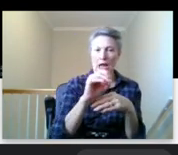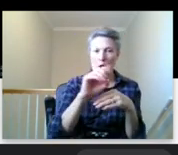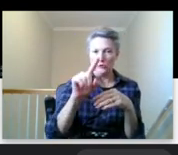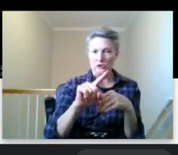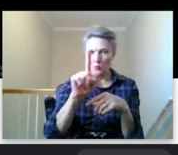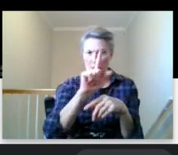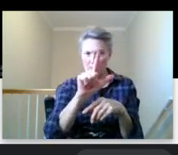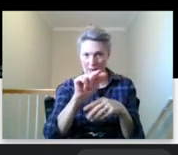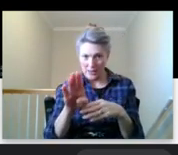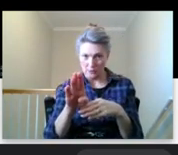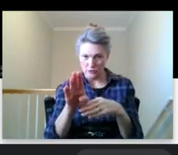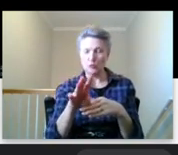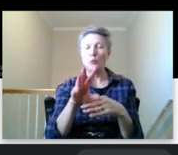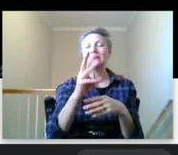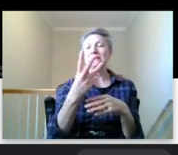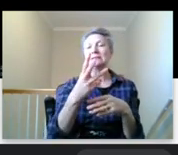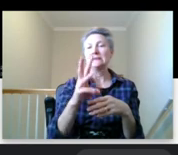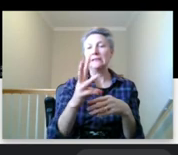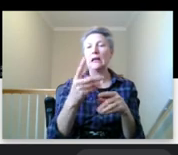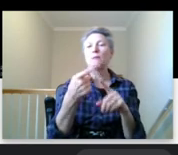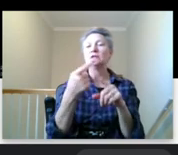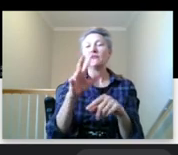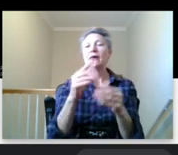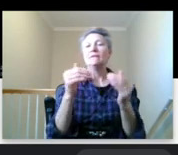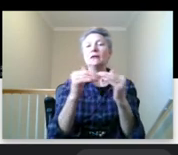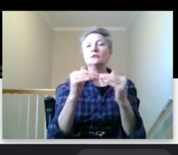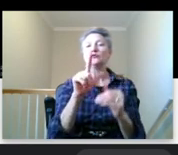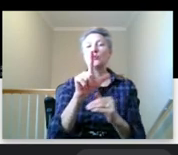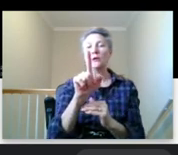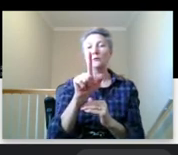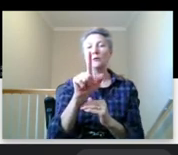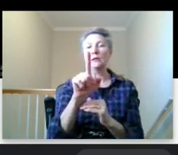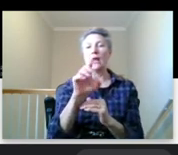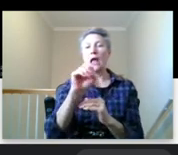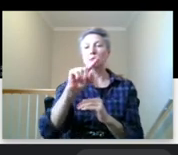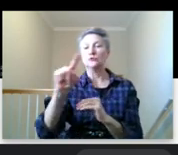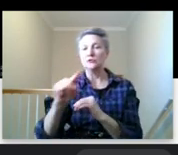I do that, I would get 21.